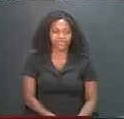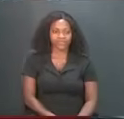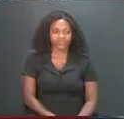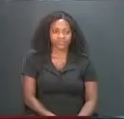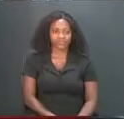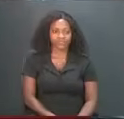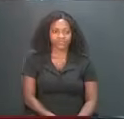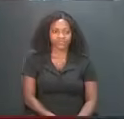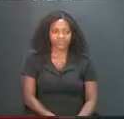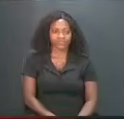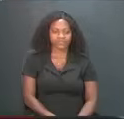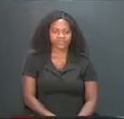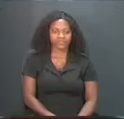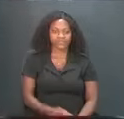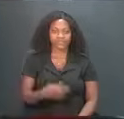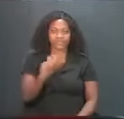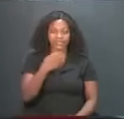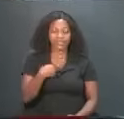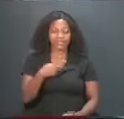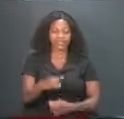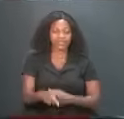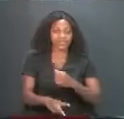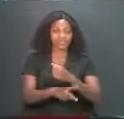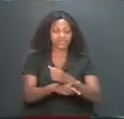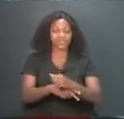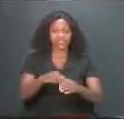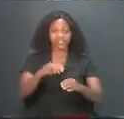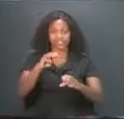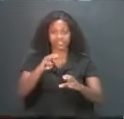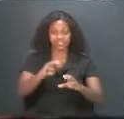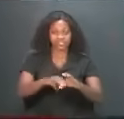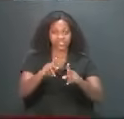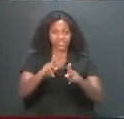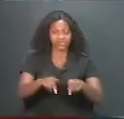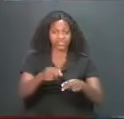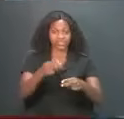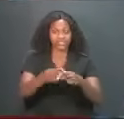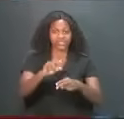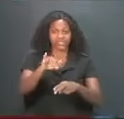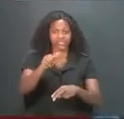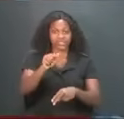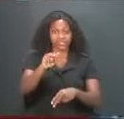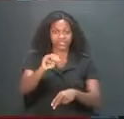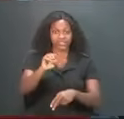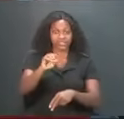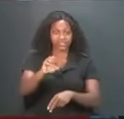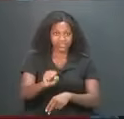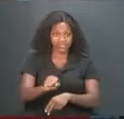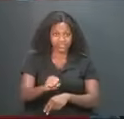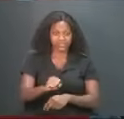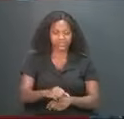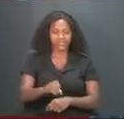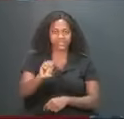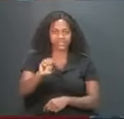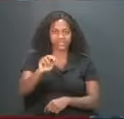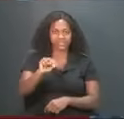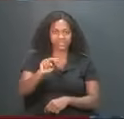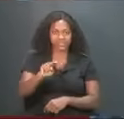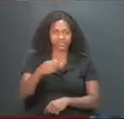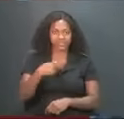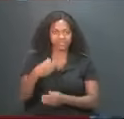Mr. Speaker, I am the Vice Chair of the committee. My name is James Enu. Mr. Speaker, I move